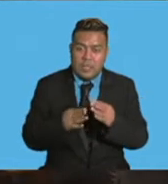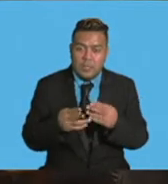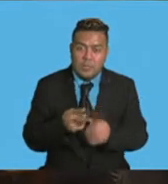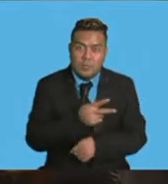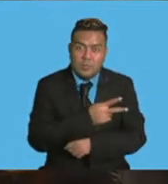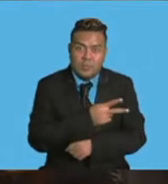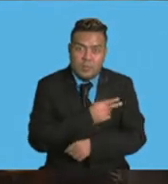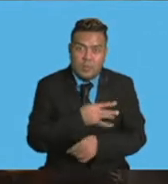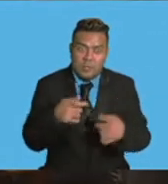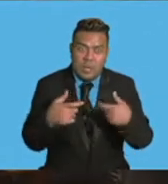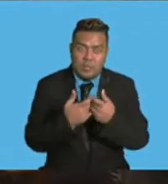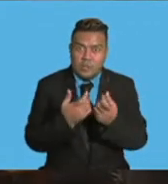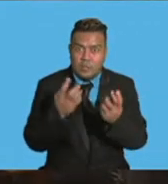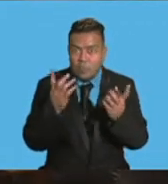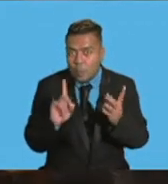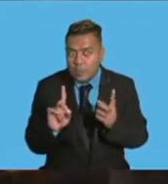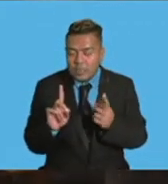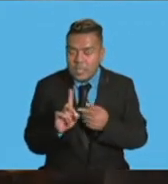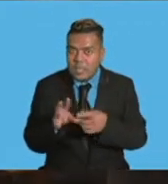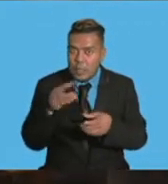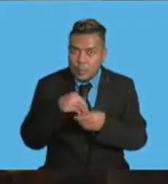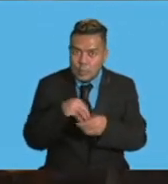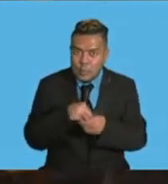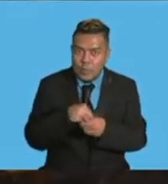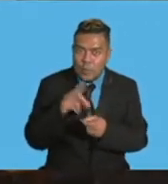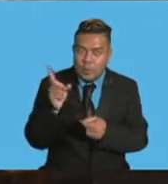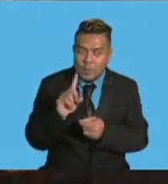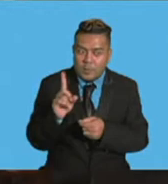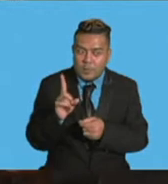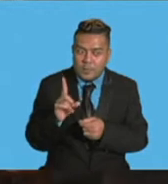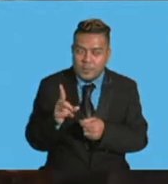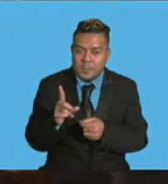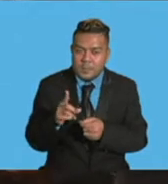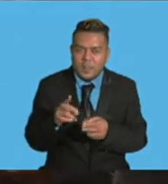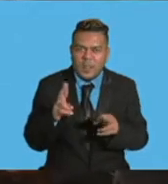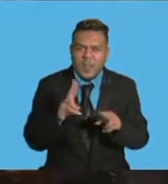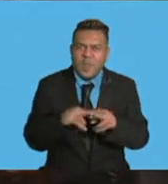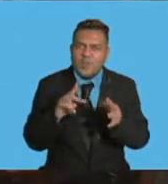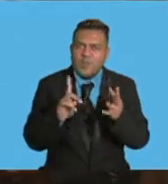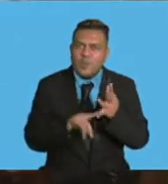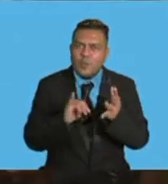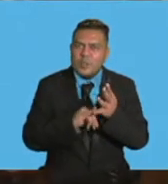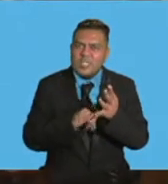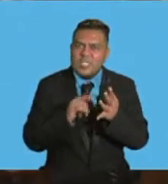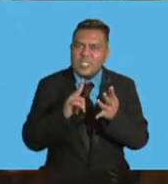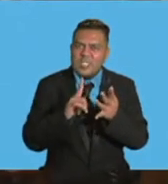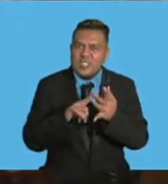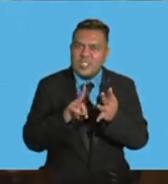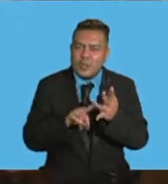challenges that we face is the inclusion of what is now called fusion centers. And that fusion